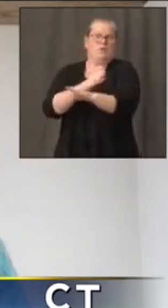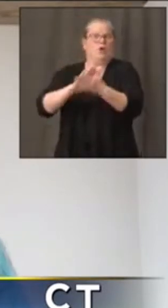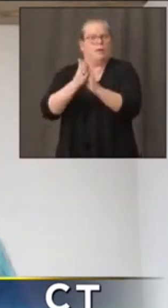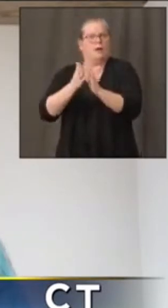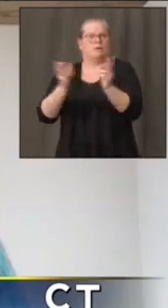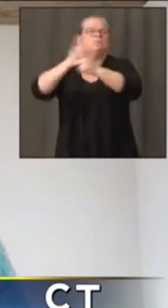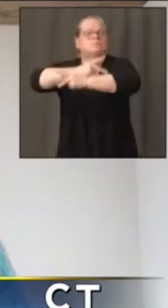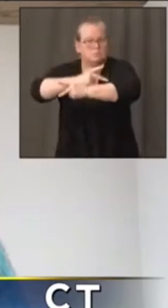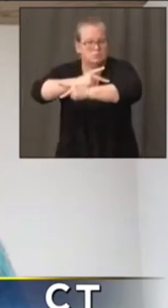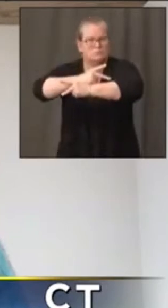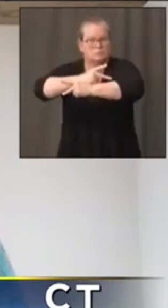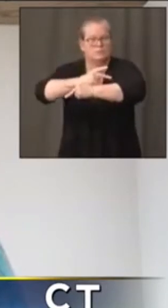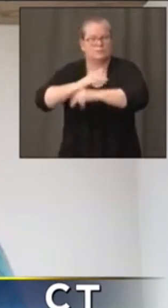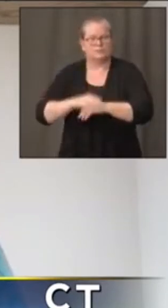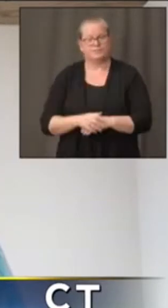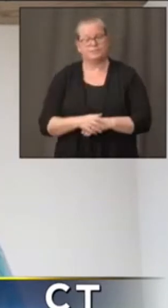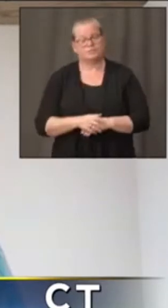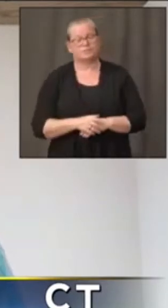sense